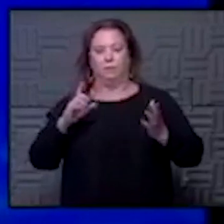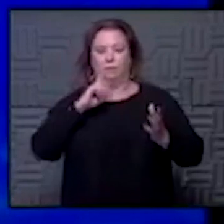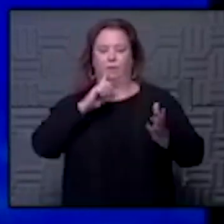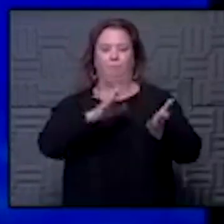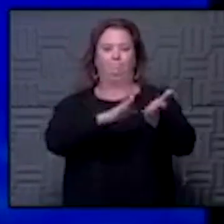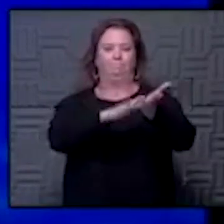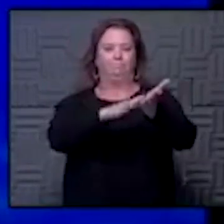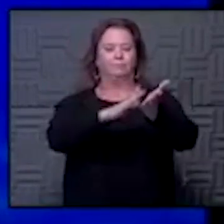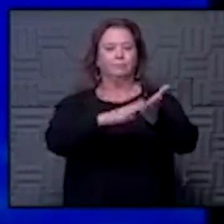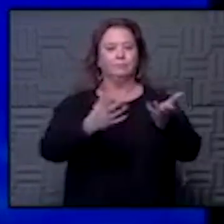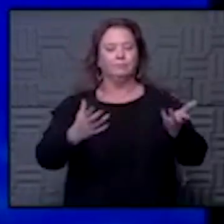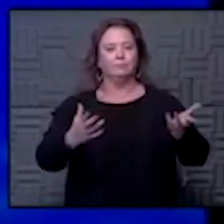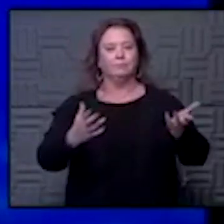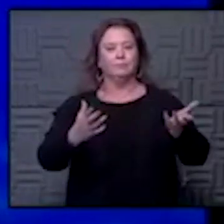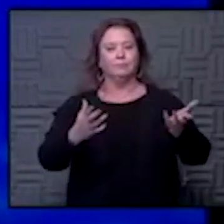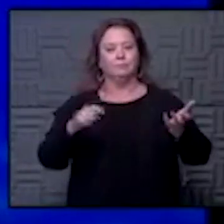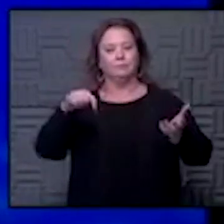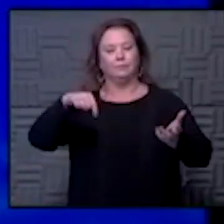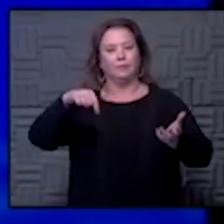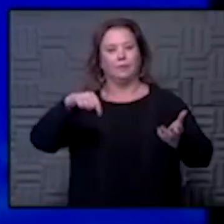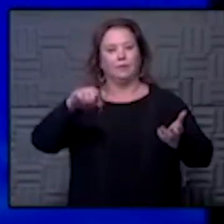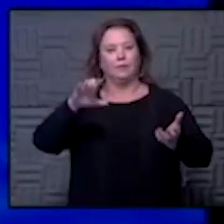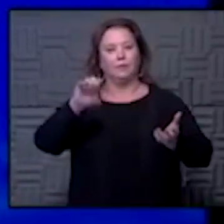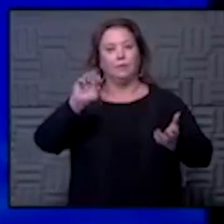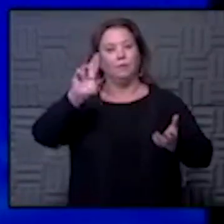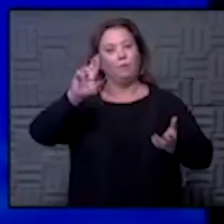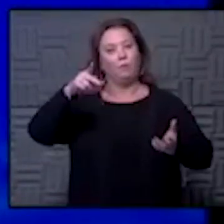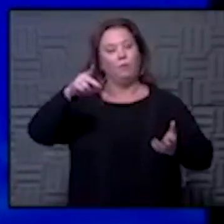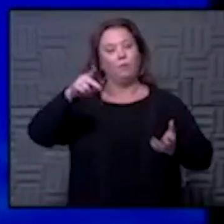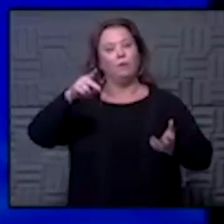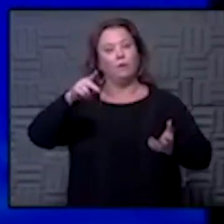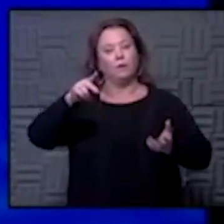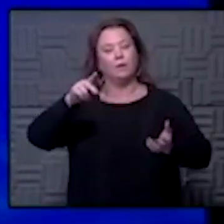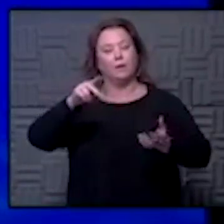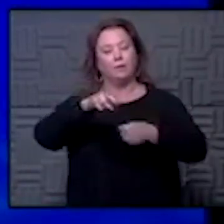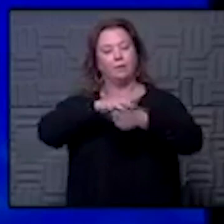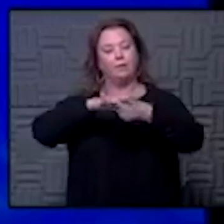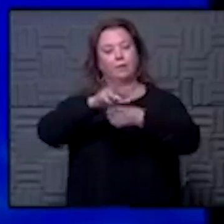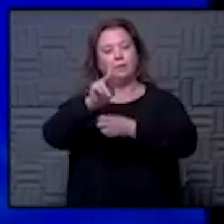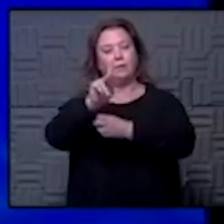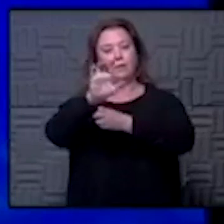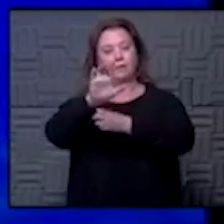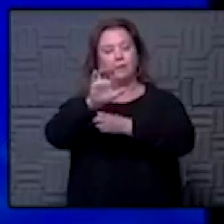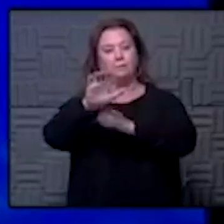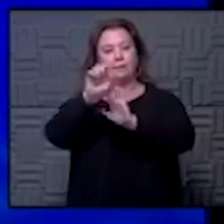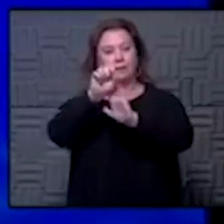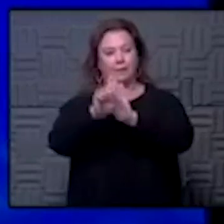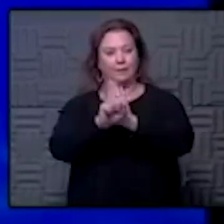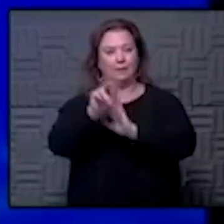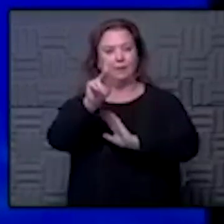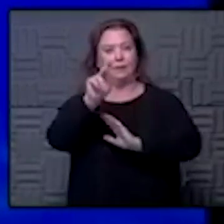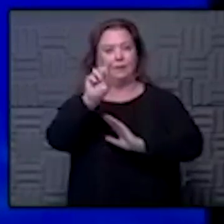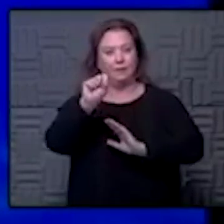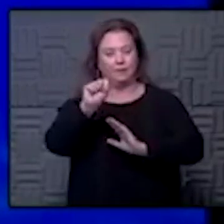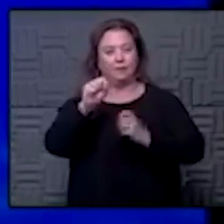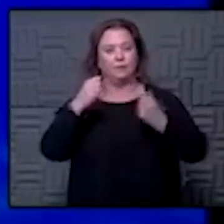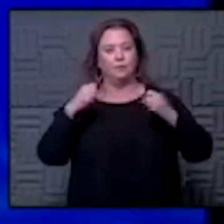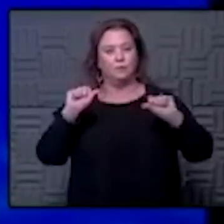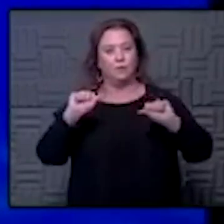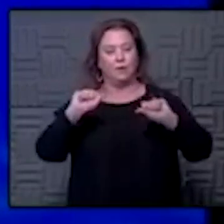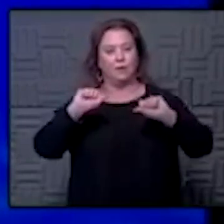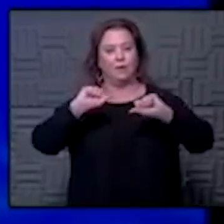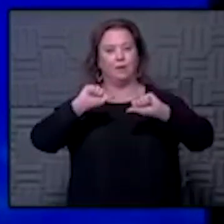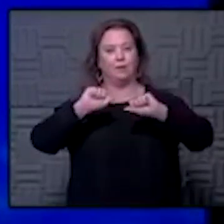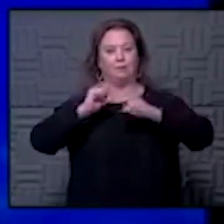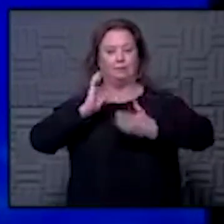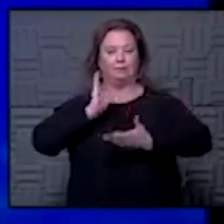applaud the efforts being made here by the Core 4 and the metropolitan area, by the state of Kansas, to try and help